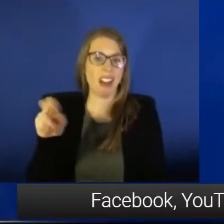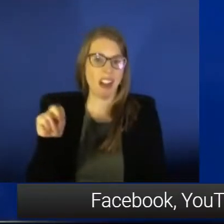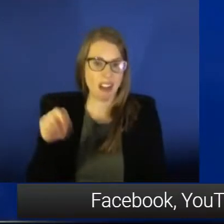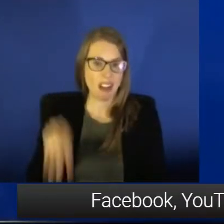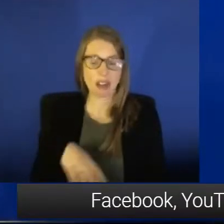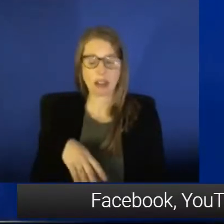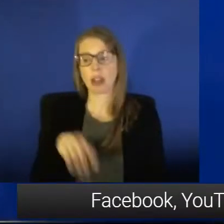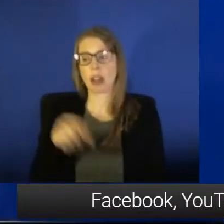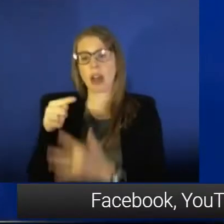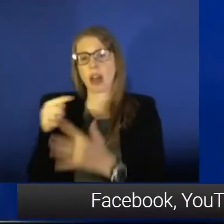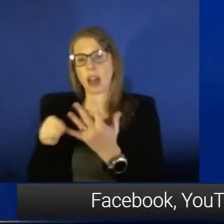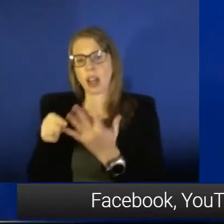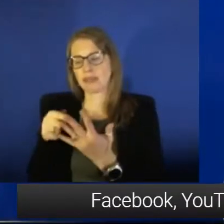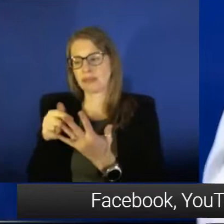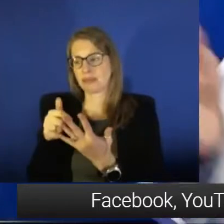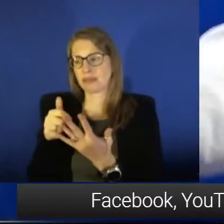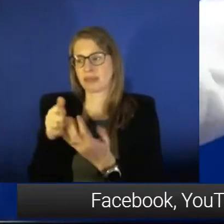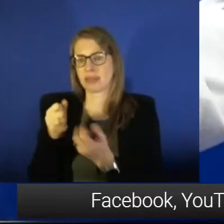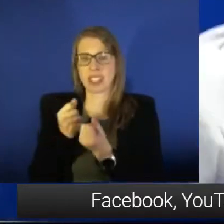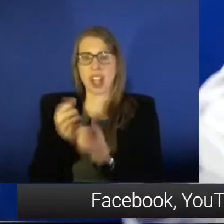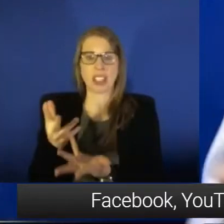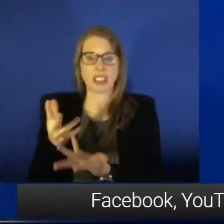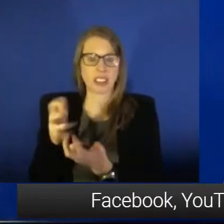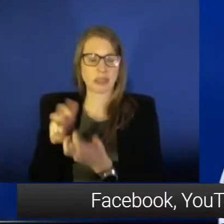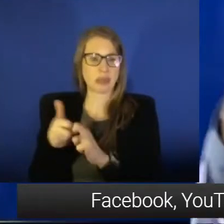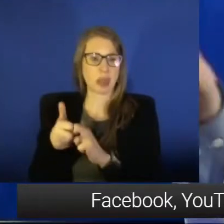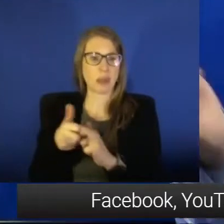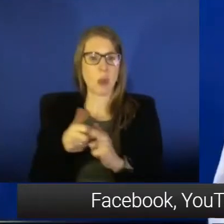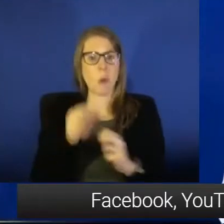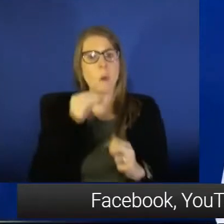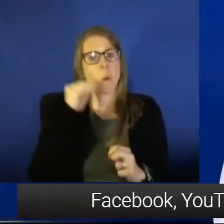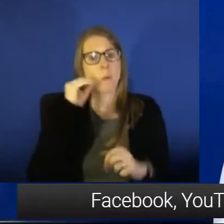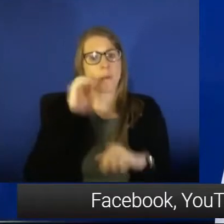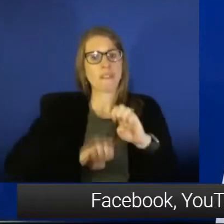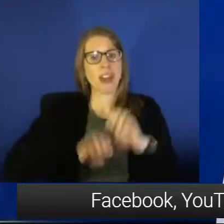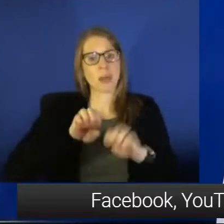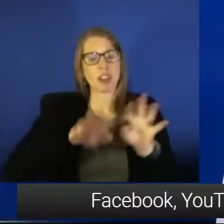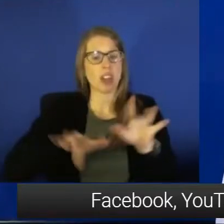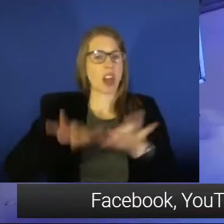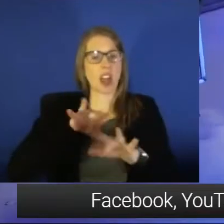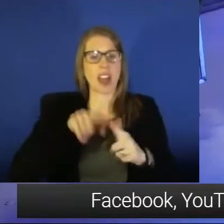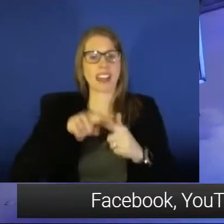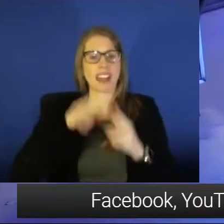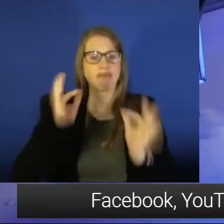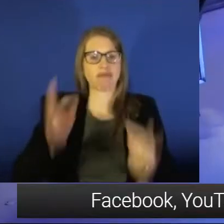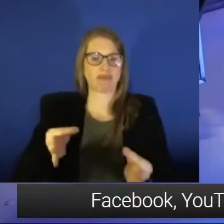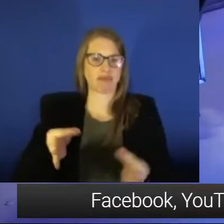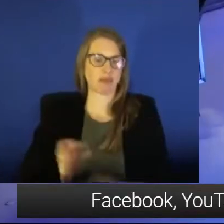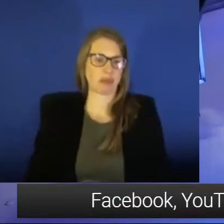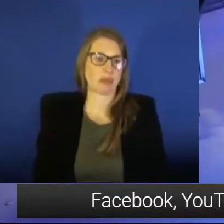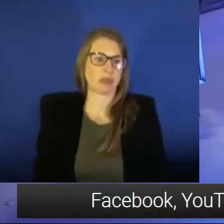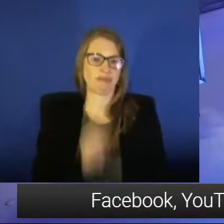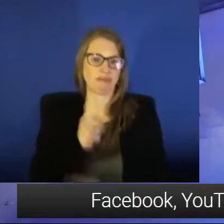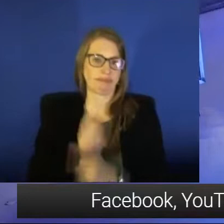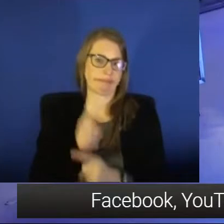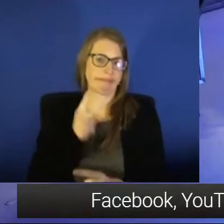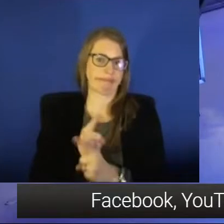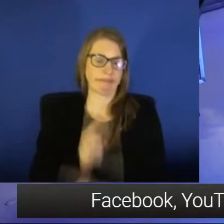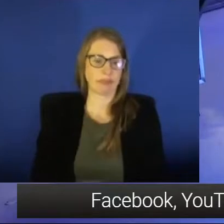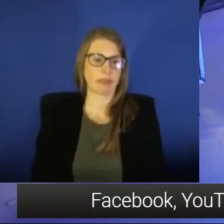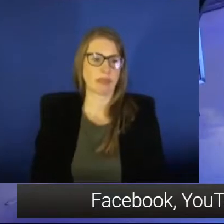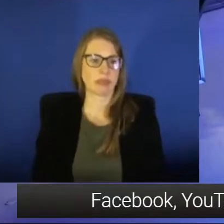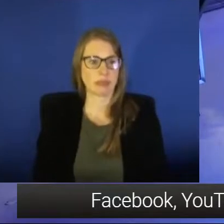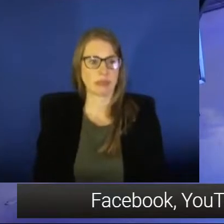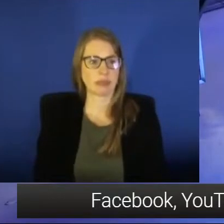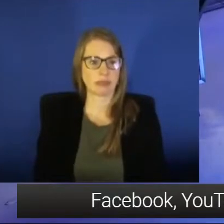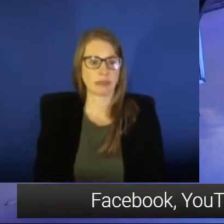trouble. And then you sit back, you have to do a full home evaluation, Dr. Right. Barkman, and then you make a decision. Right. Well, that's a good question, though, because I think it applies to all of us. The It cleaner does. the air, the